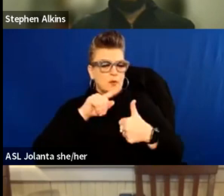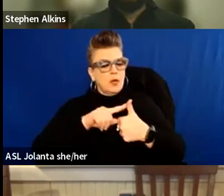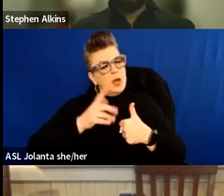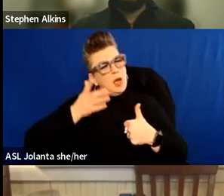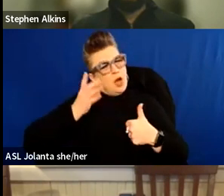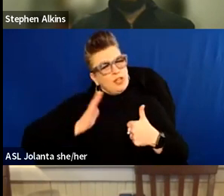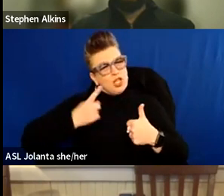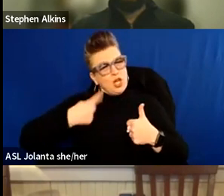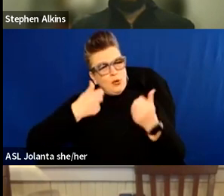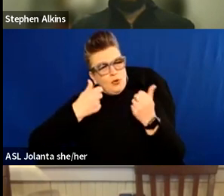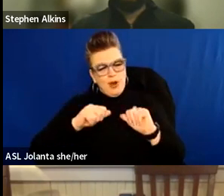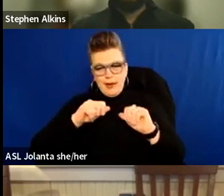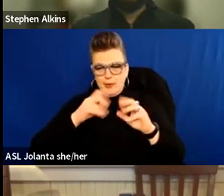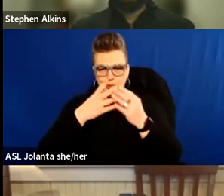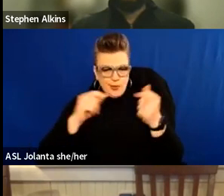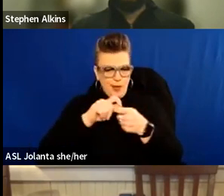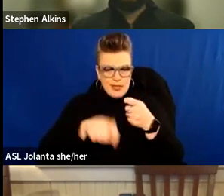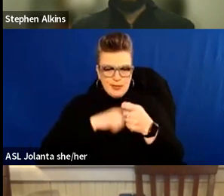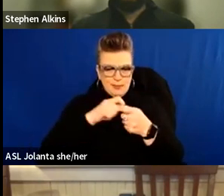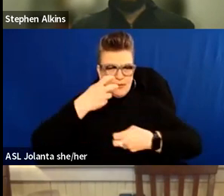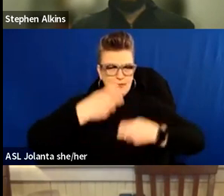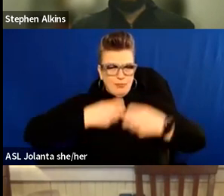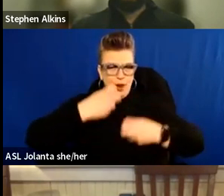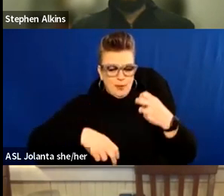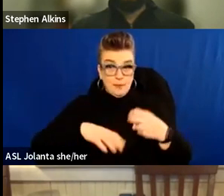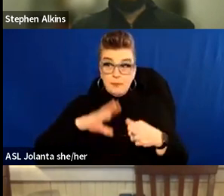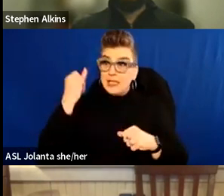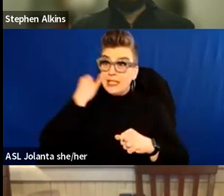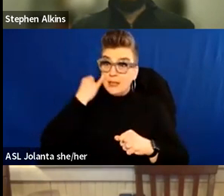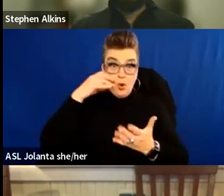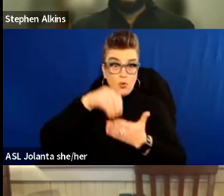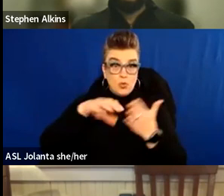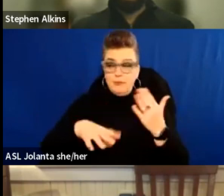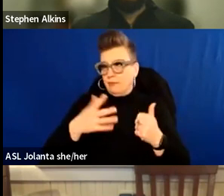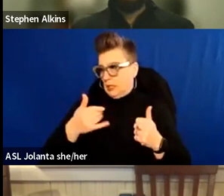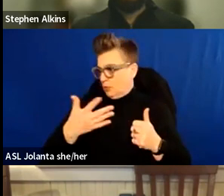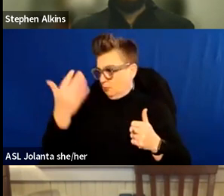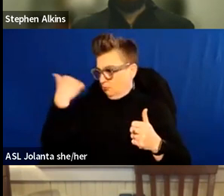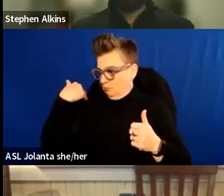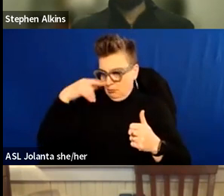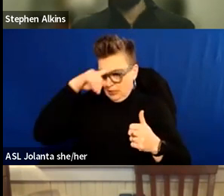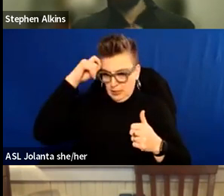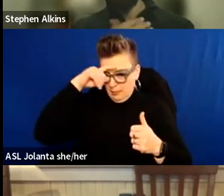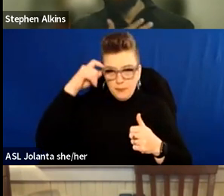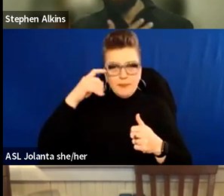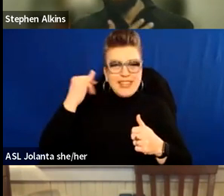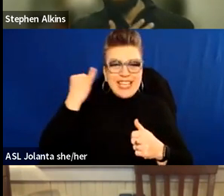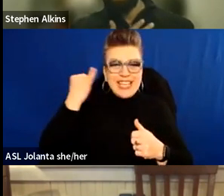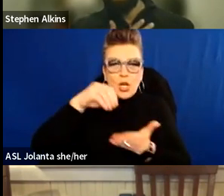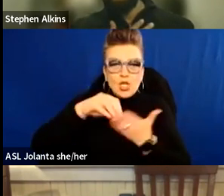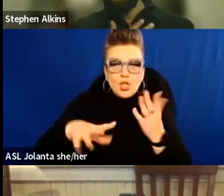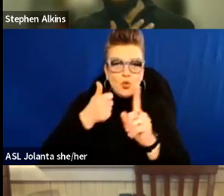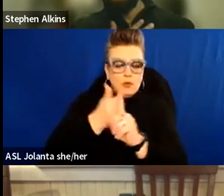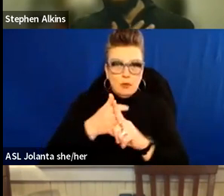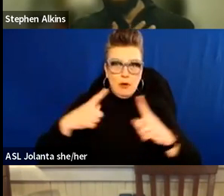a specific problem which is what happens if a student is out this was like in late summer what happens if a student's out